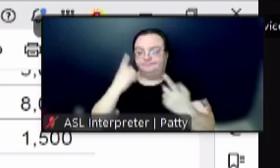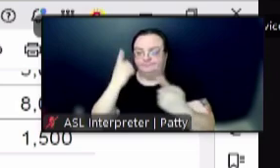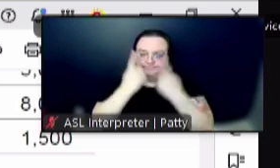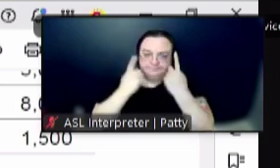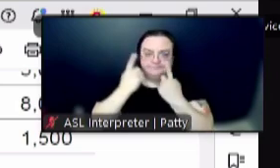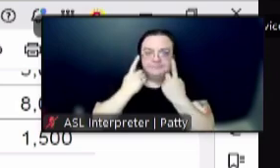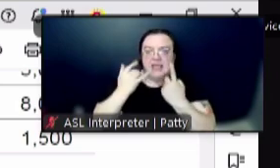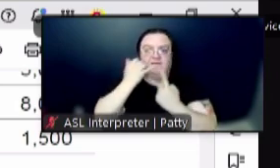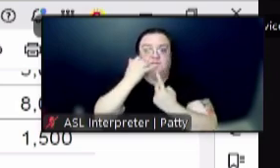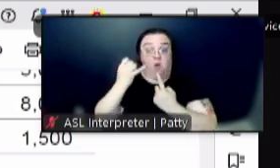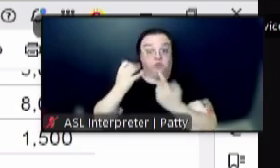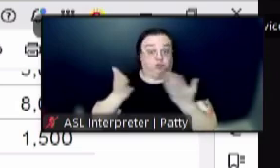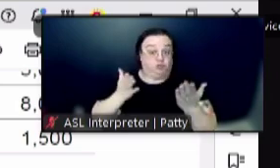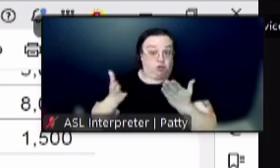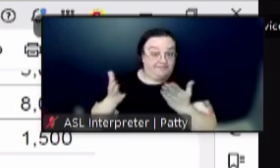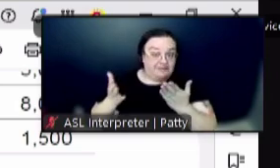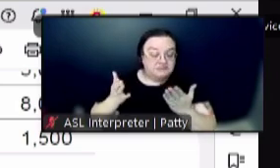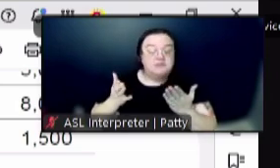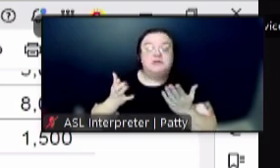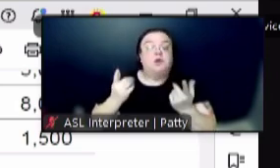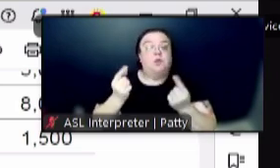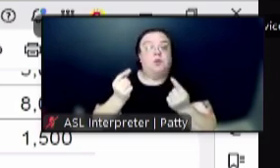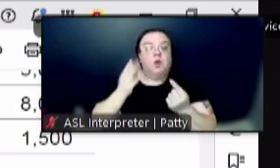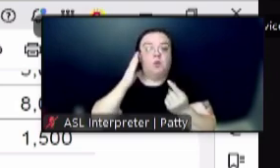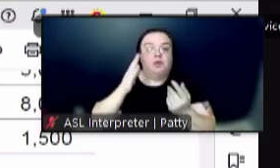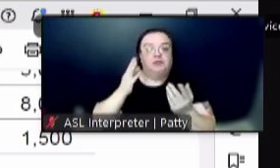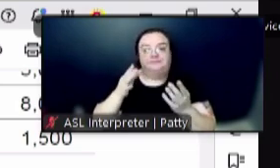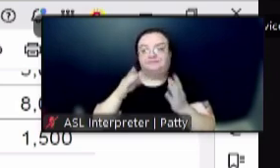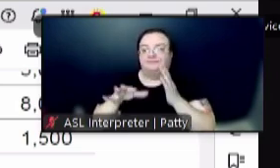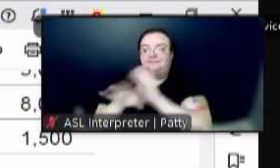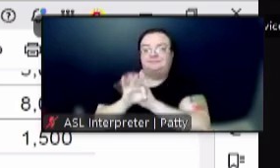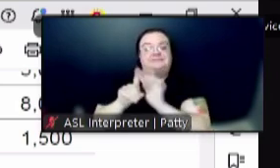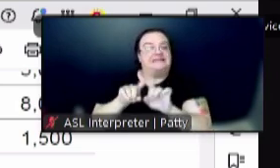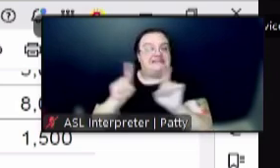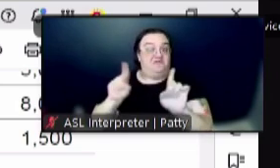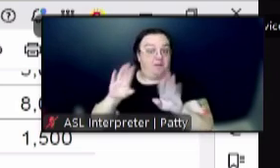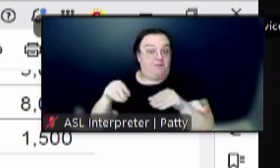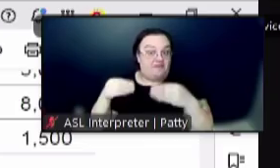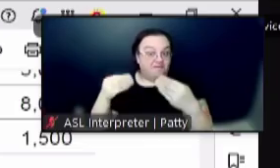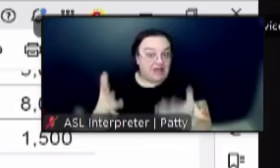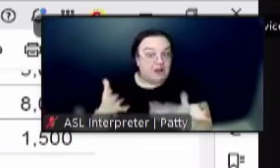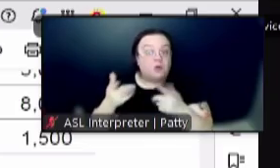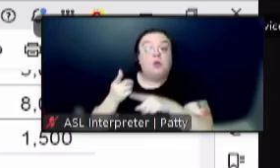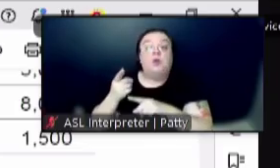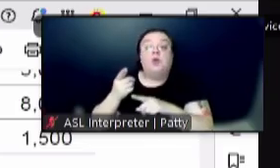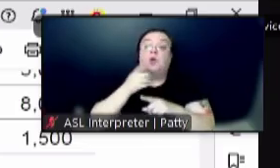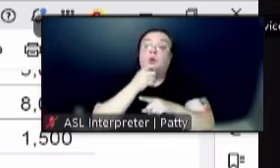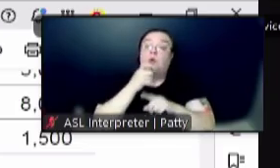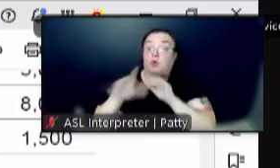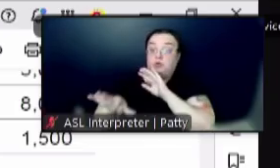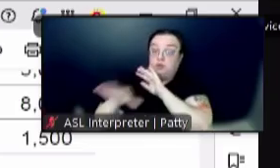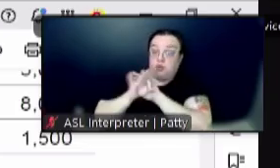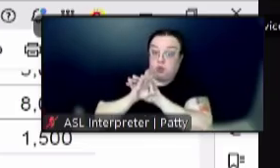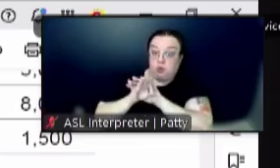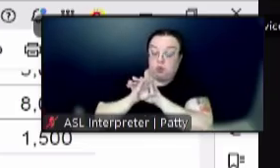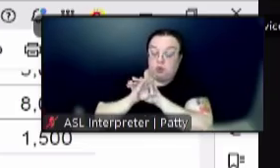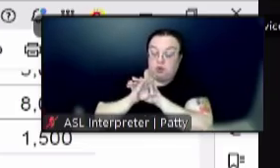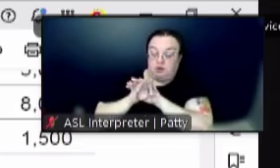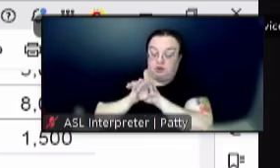telephone service, we're going to go with a different provider. The provider that we chose was